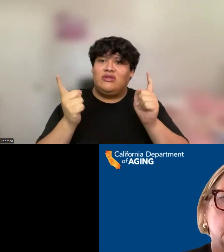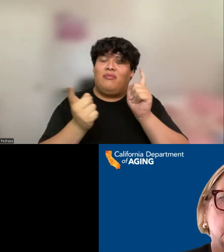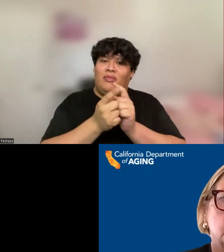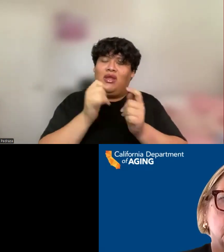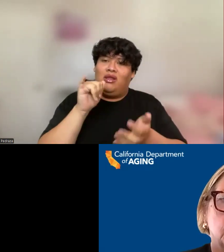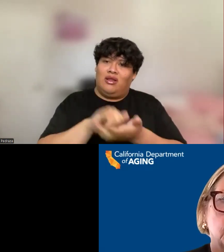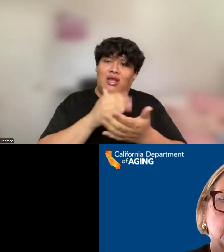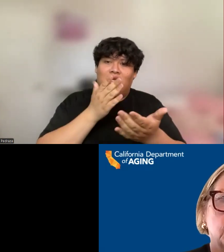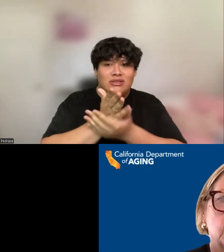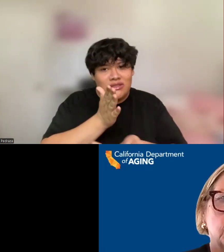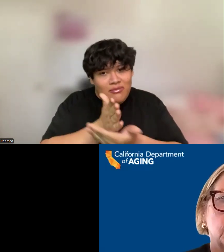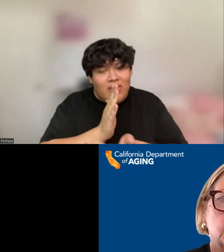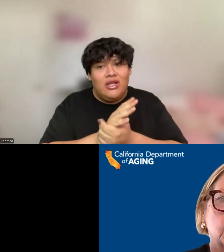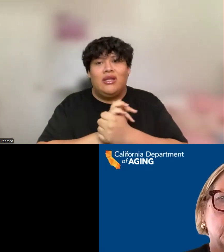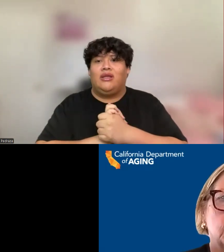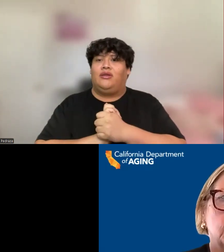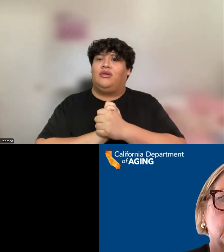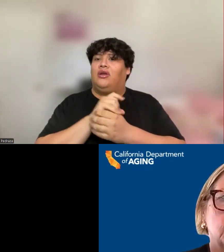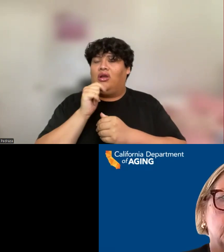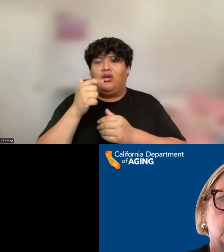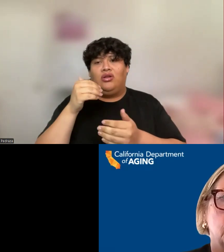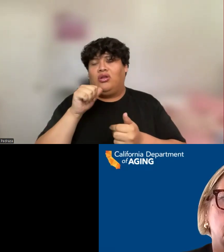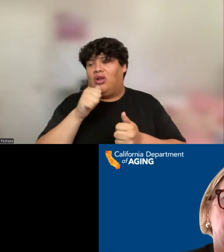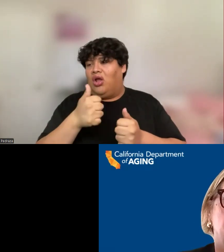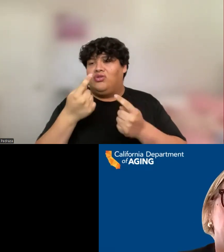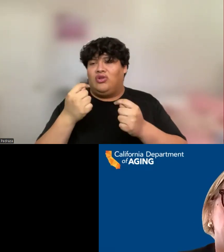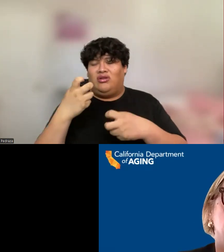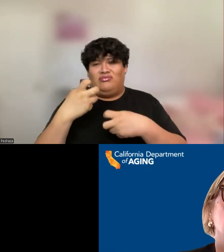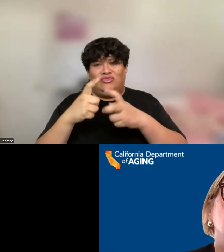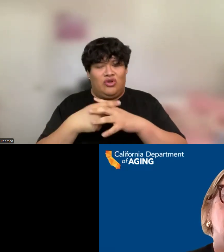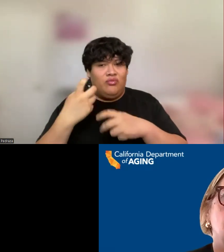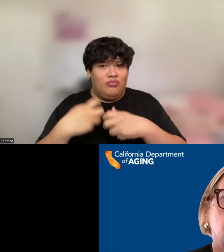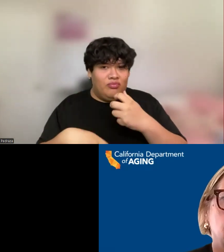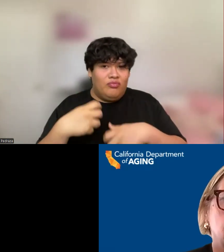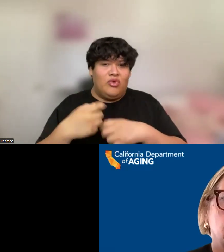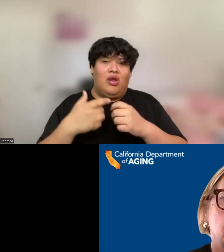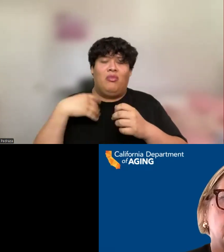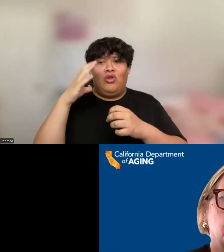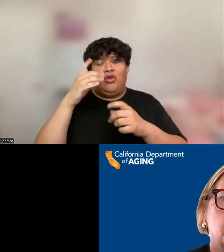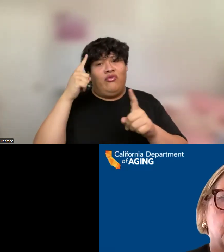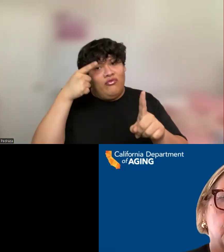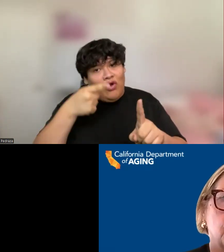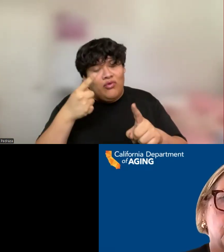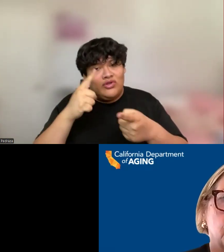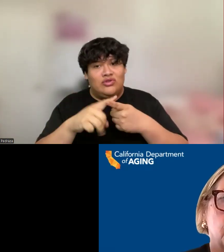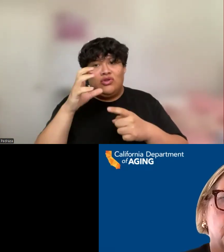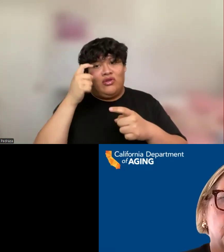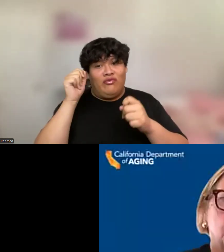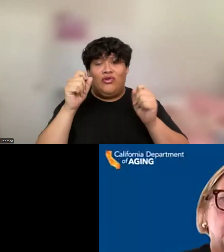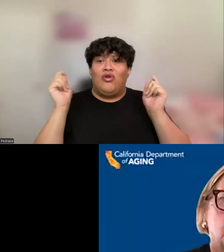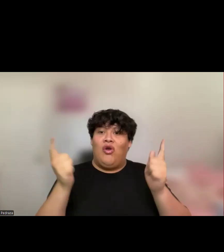accessibility and are not causing endurance issues. I'm looking forward to seeing you all at our